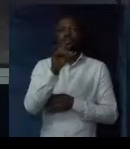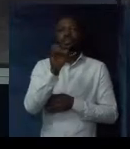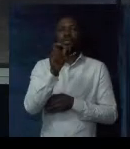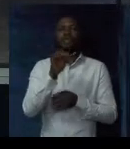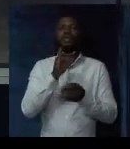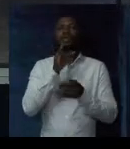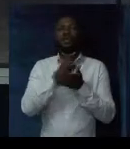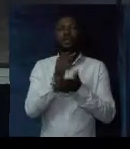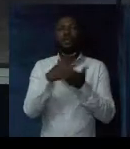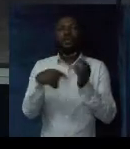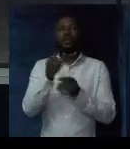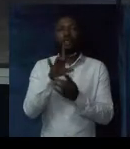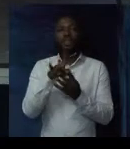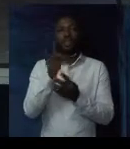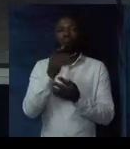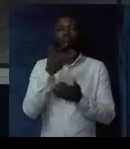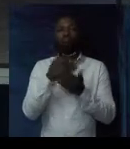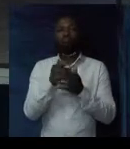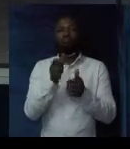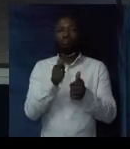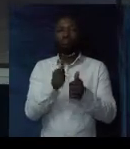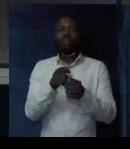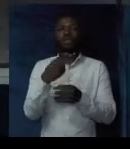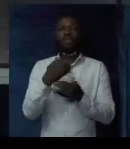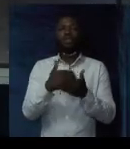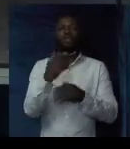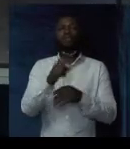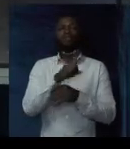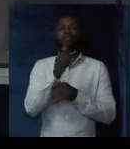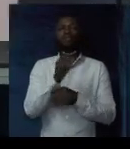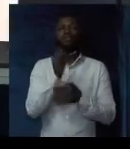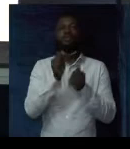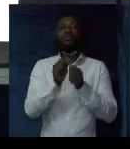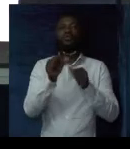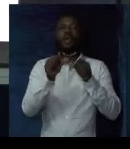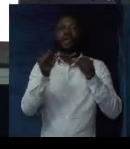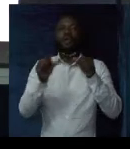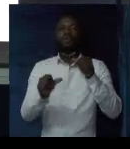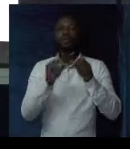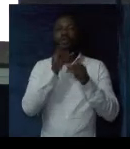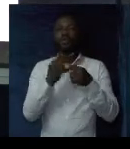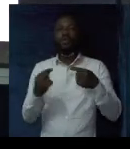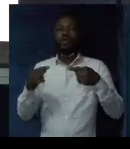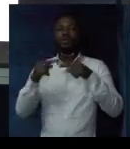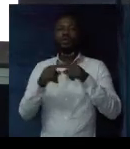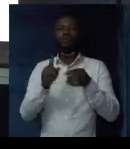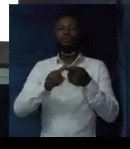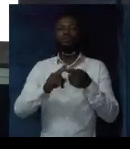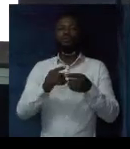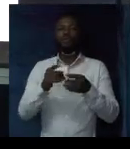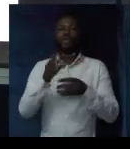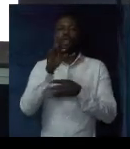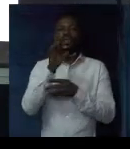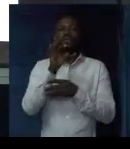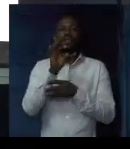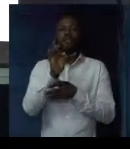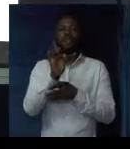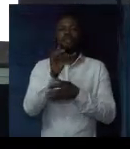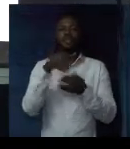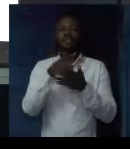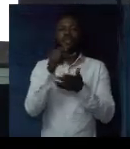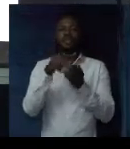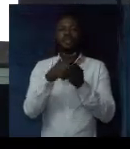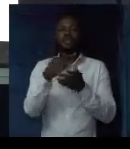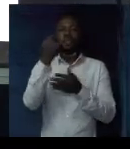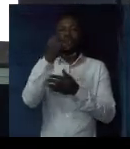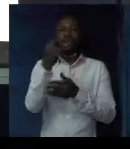what you selected? Good job, you. The next question says, which angle is corresponding to 8 in this diagram?